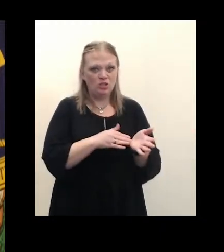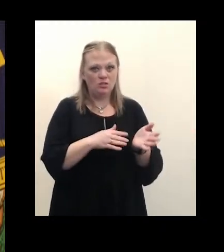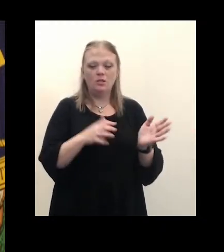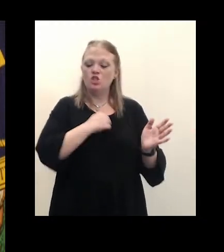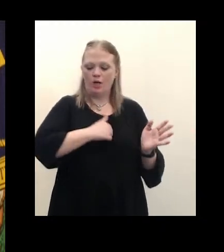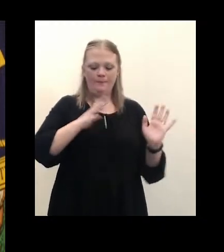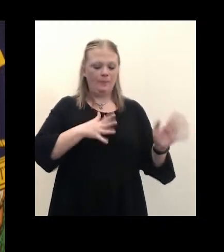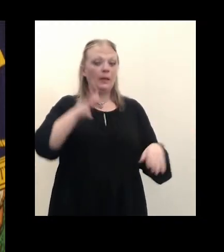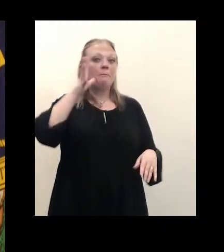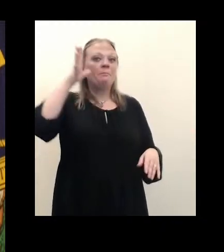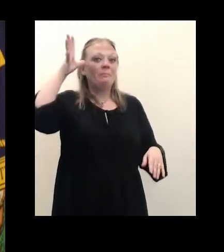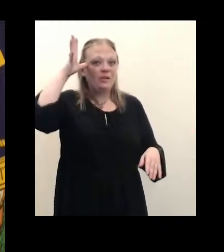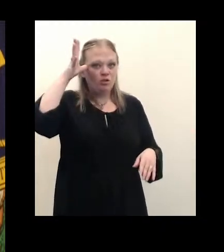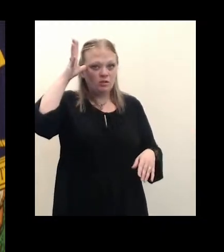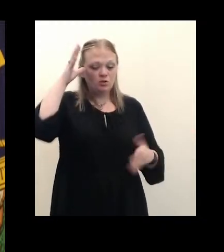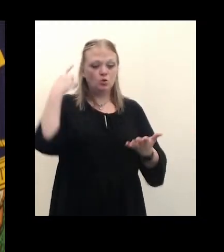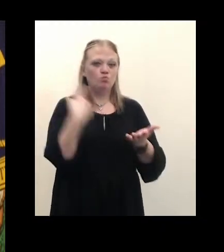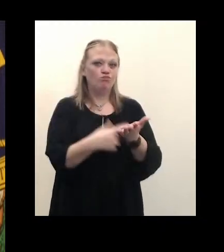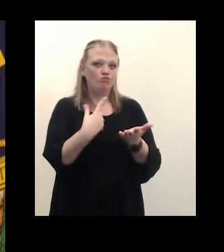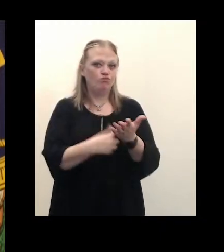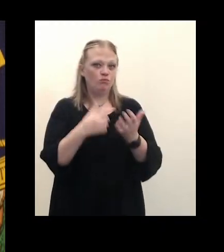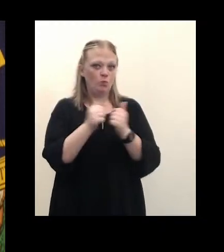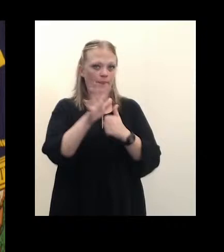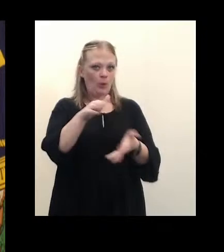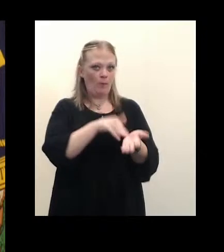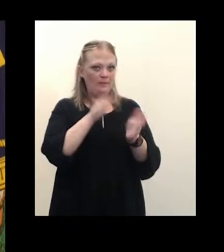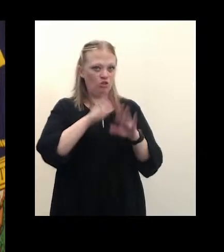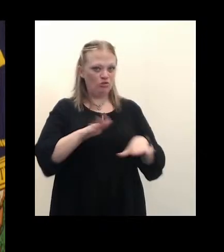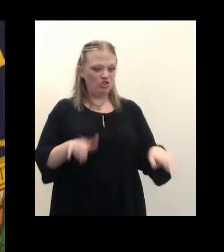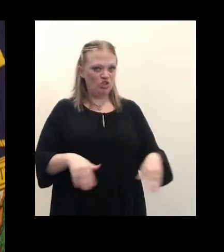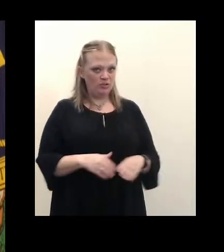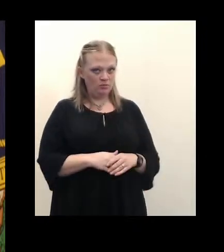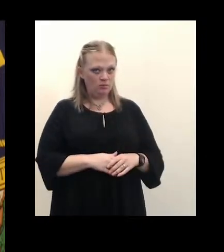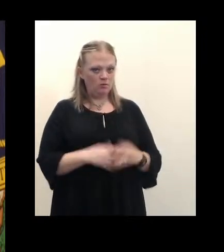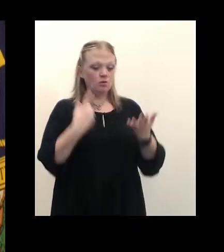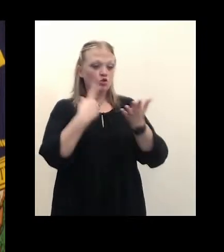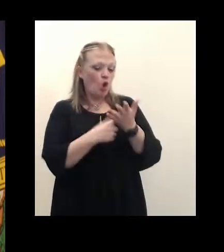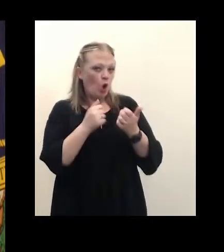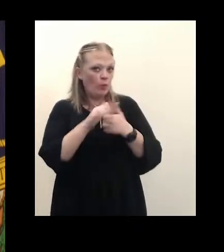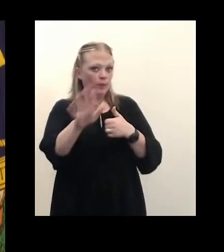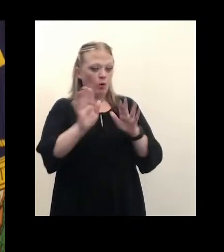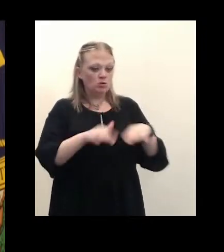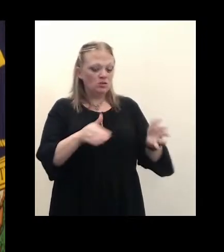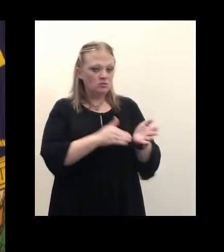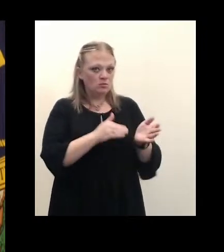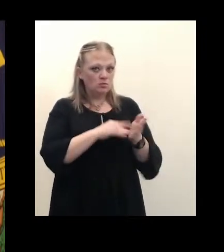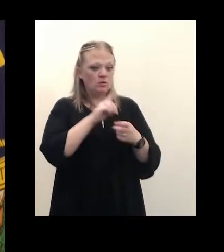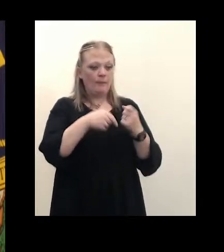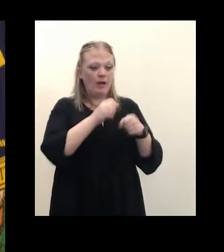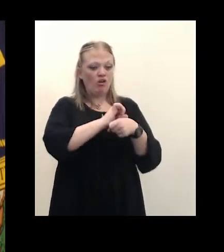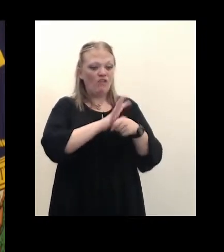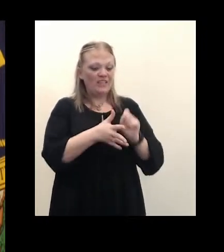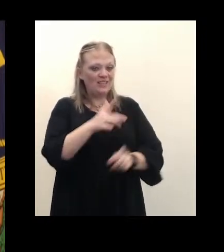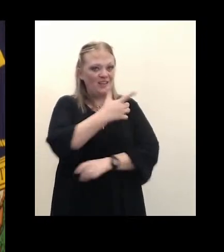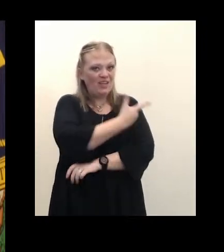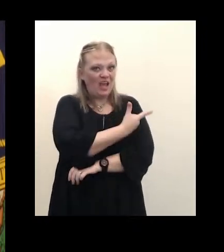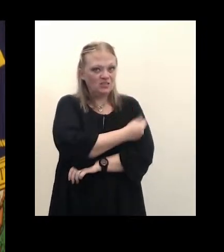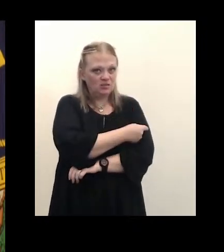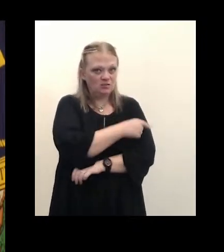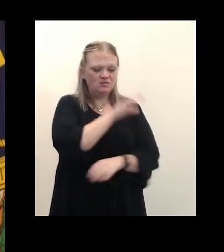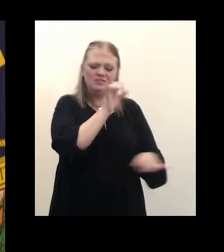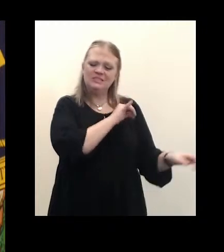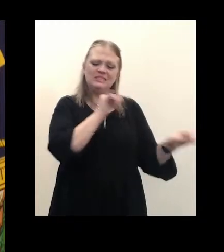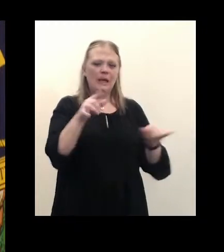parents to talk to their pediatricians. Parents should talk to their pediatricians about the COVID-19 vaccine, just like they talk to